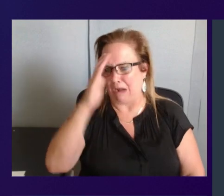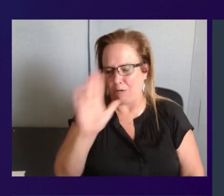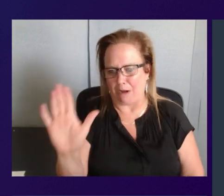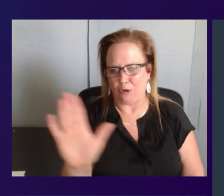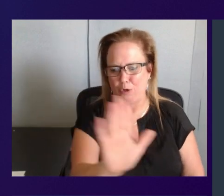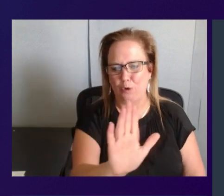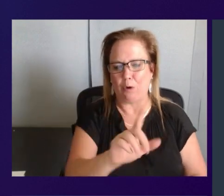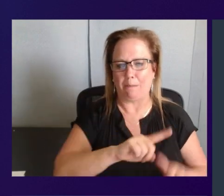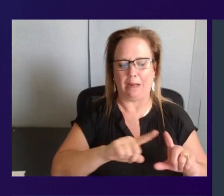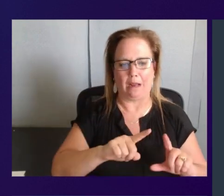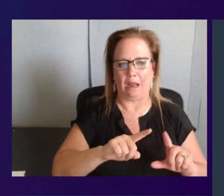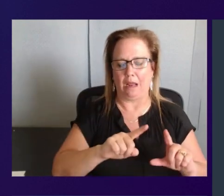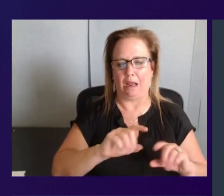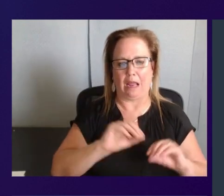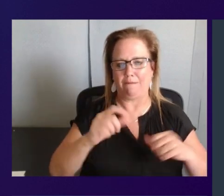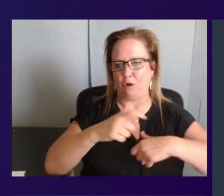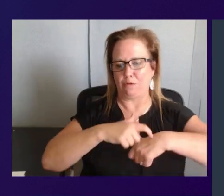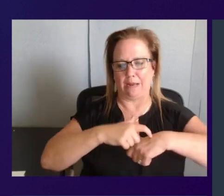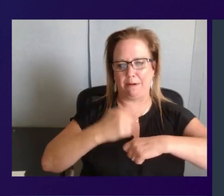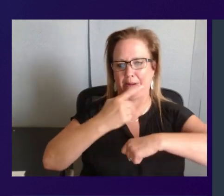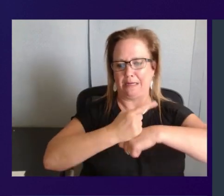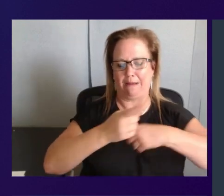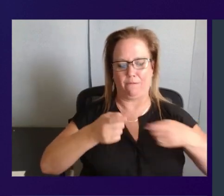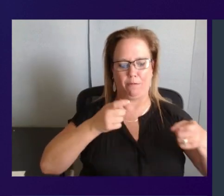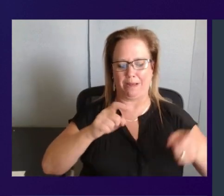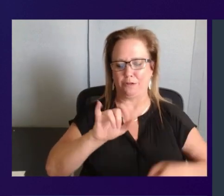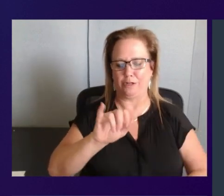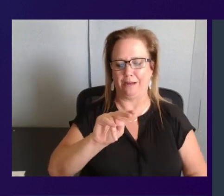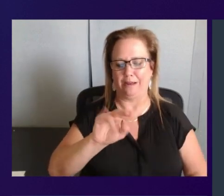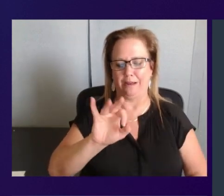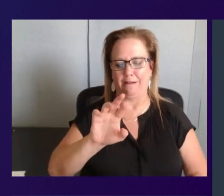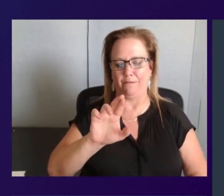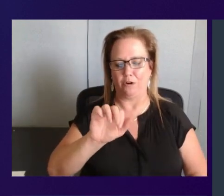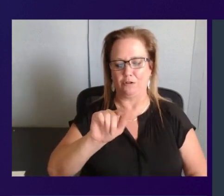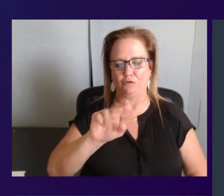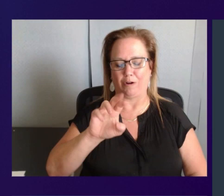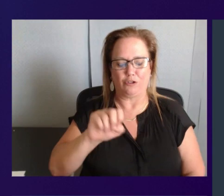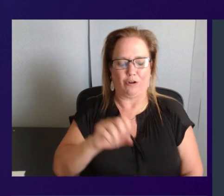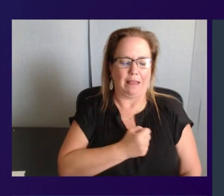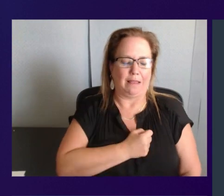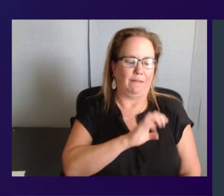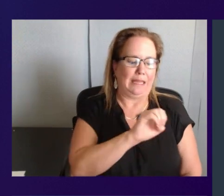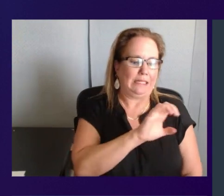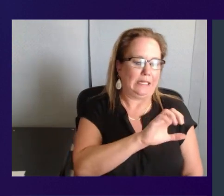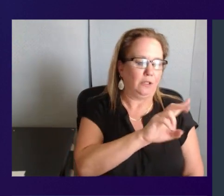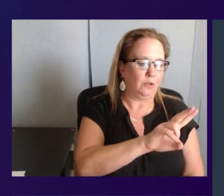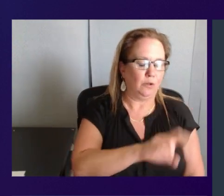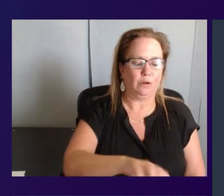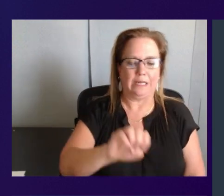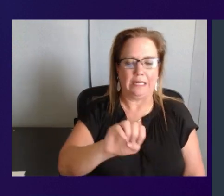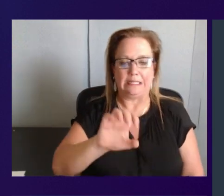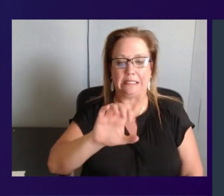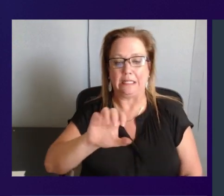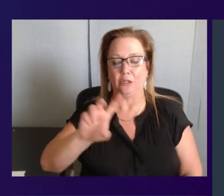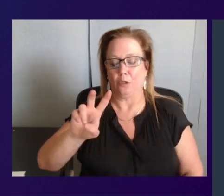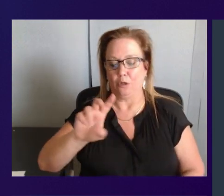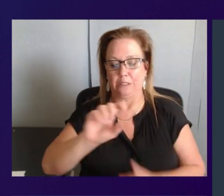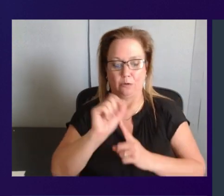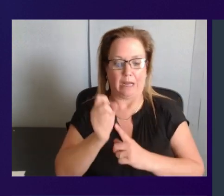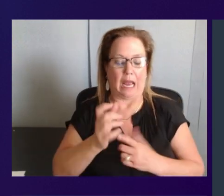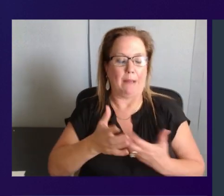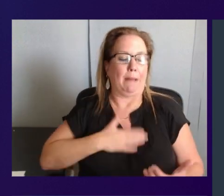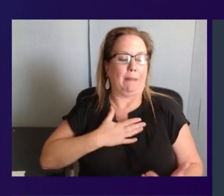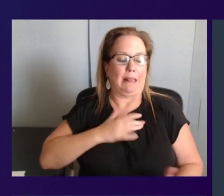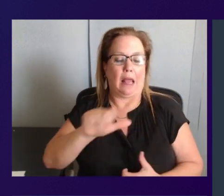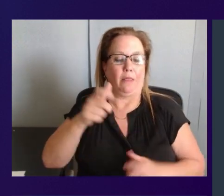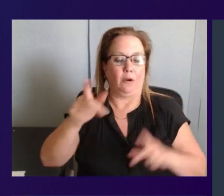but I have absolutely no time in my day for managing infrastructure. No way. I love EC2. I love EC2 instances. I am happy for someone else to take care of those